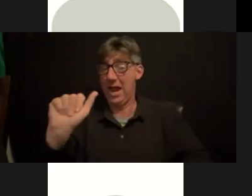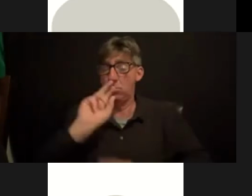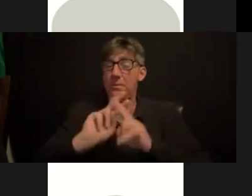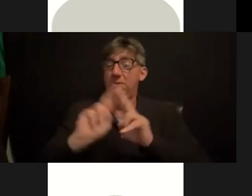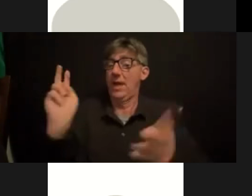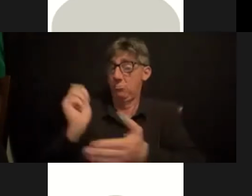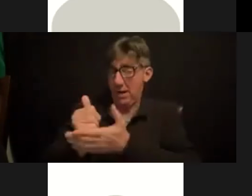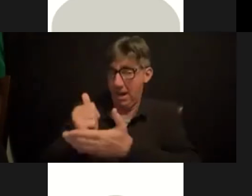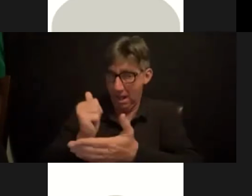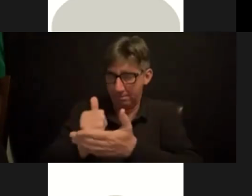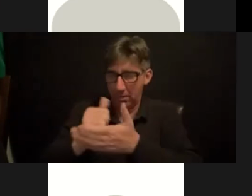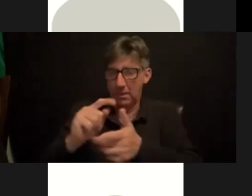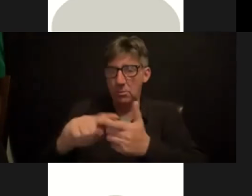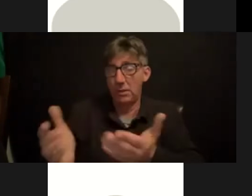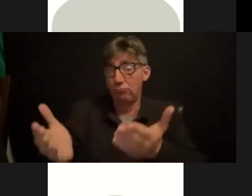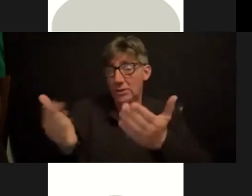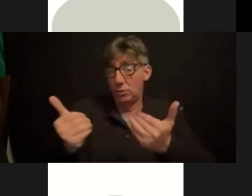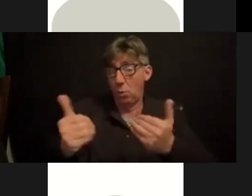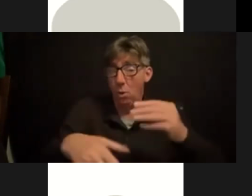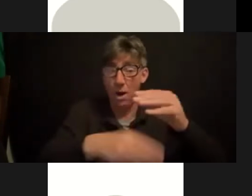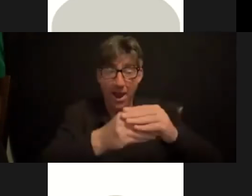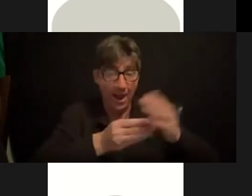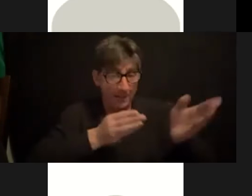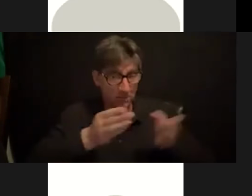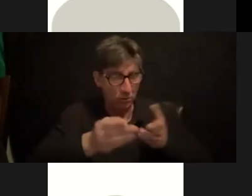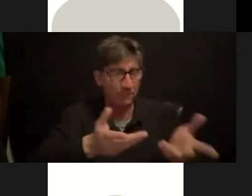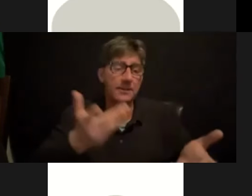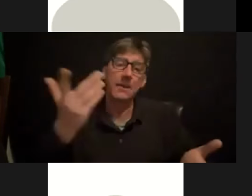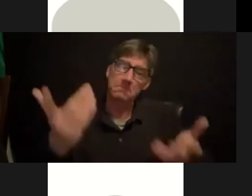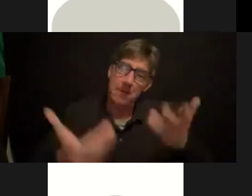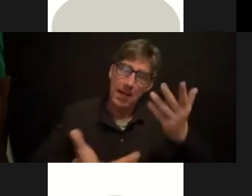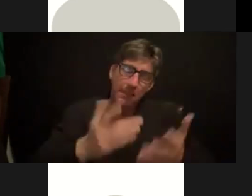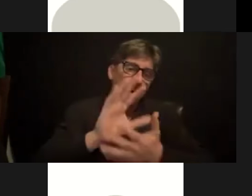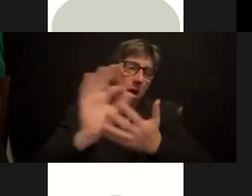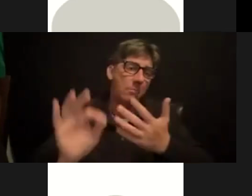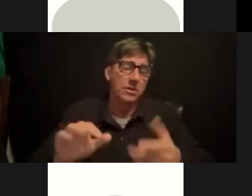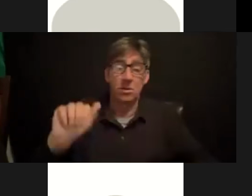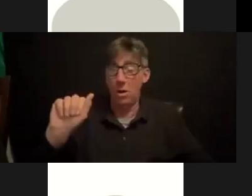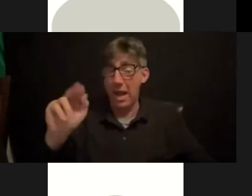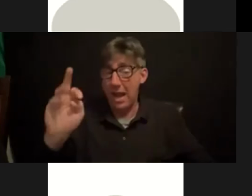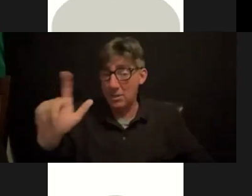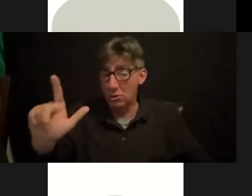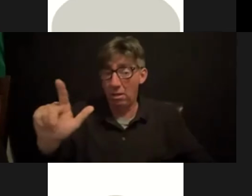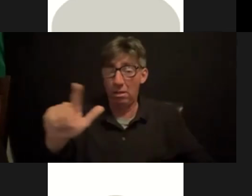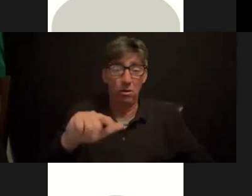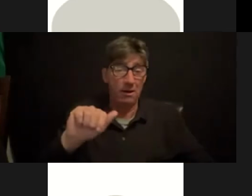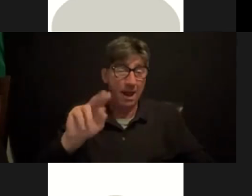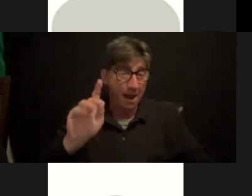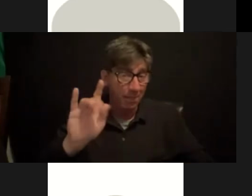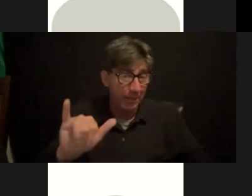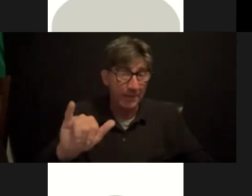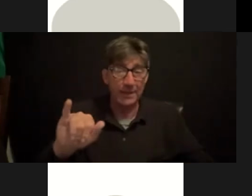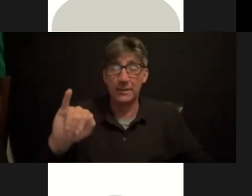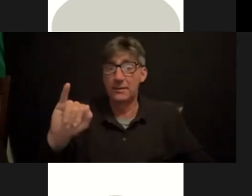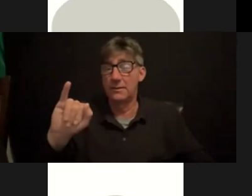add service, where that might be and what options exist. So Angel or Anthony, Jeannie, I know you are,